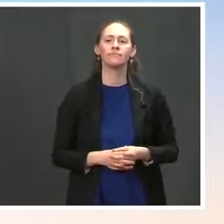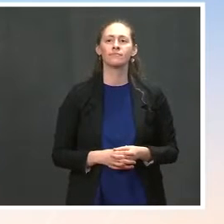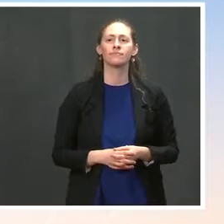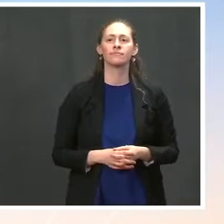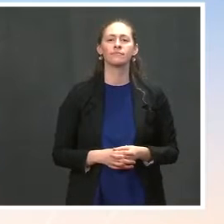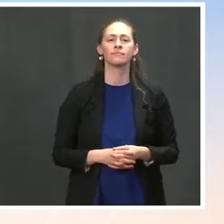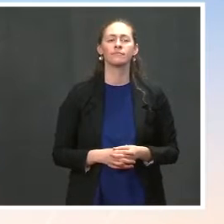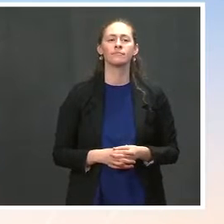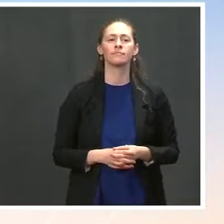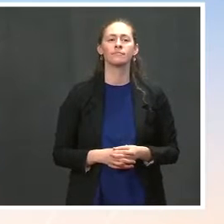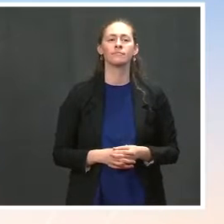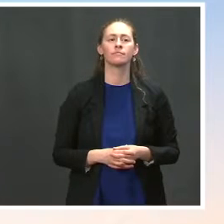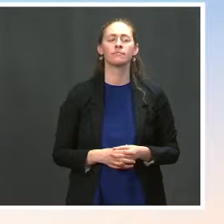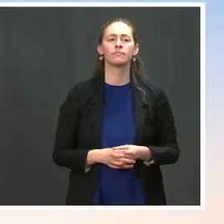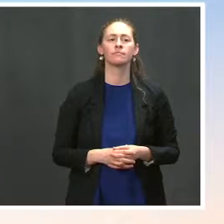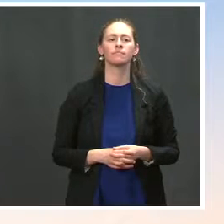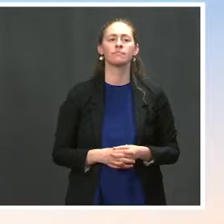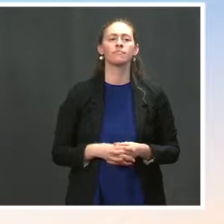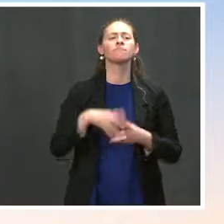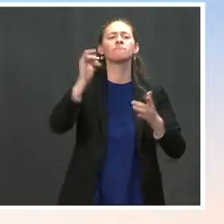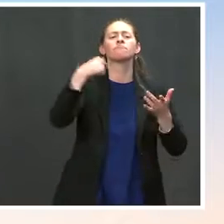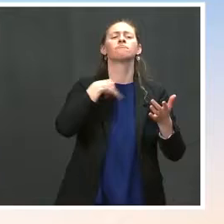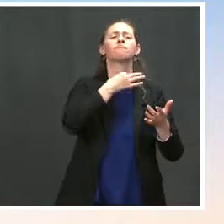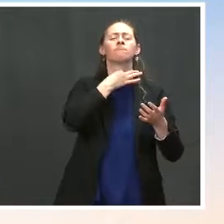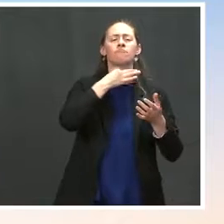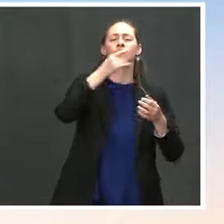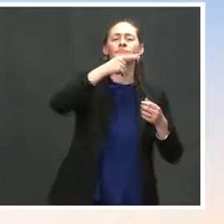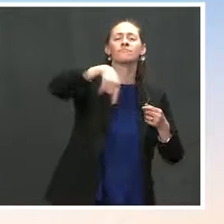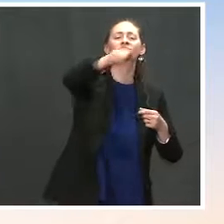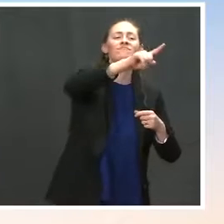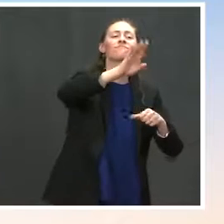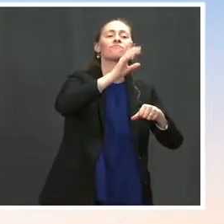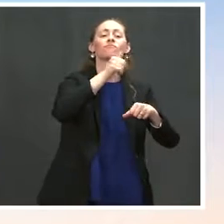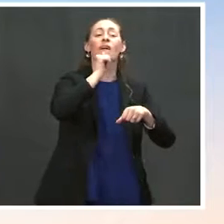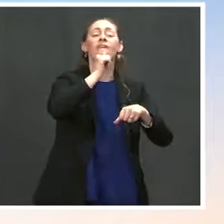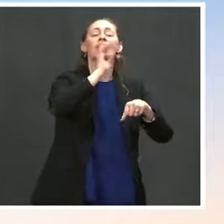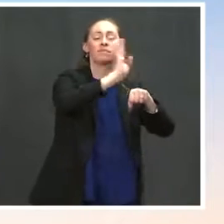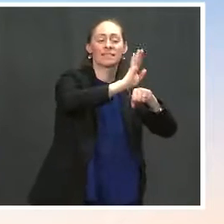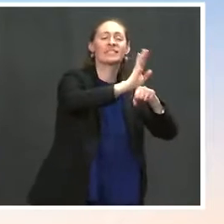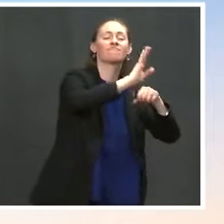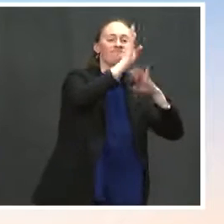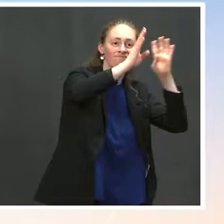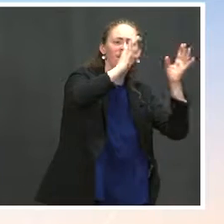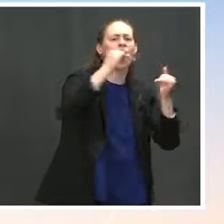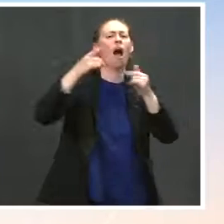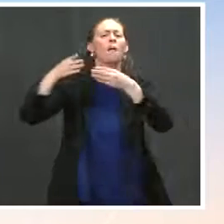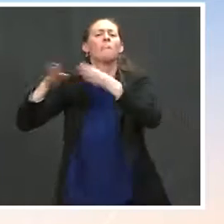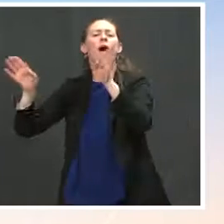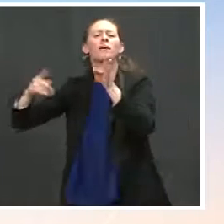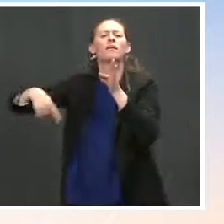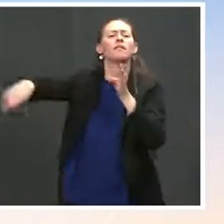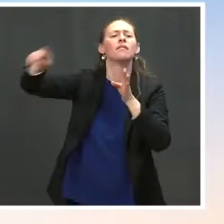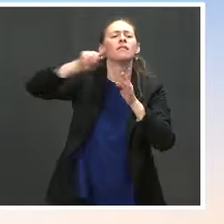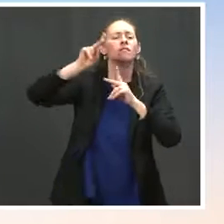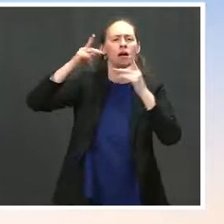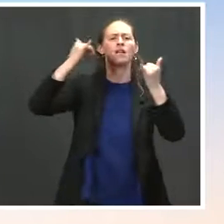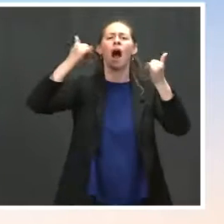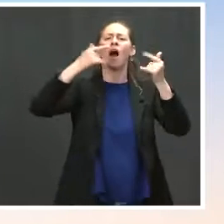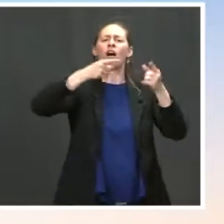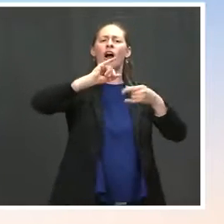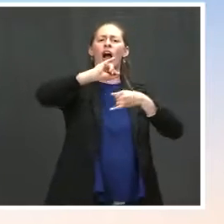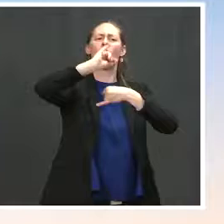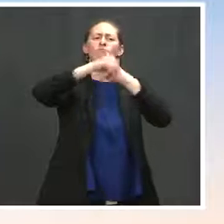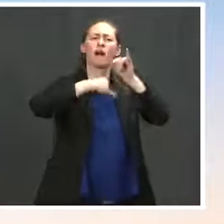about innovation in the private sector, but going back to the public sector, today putting out the International Climate Finance Plan, kind